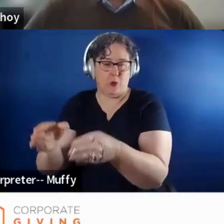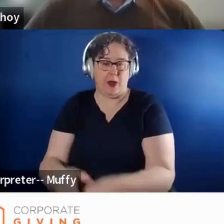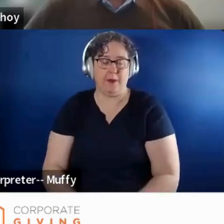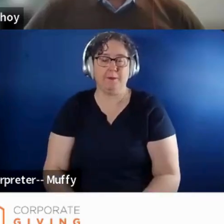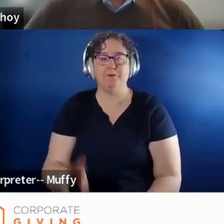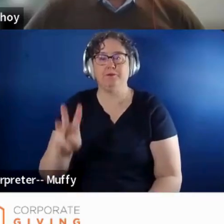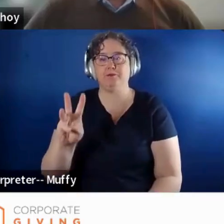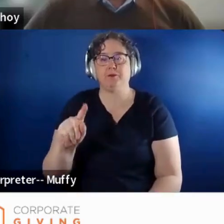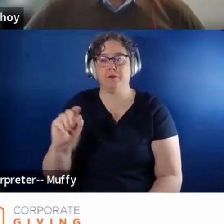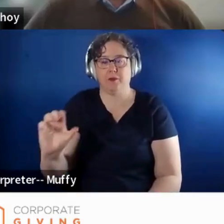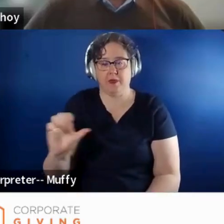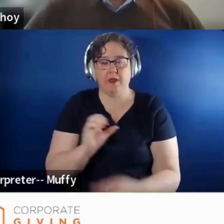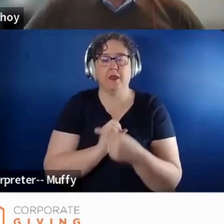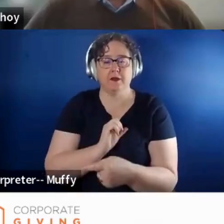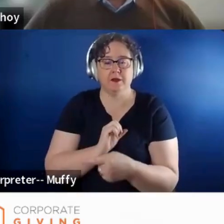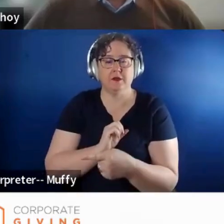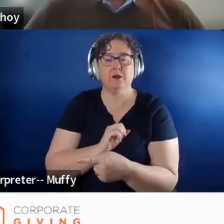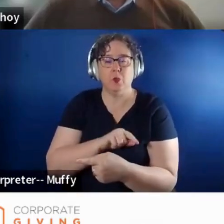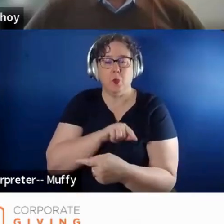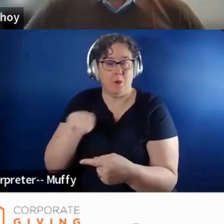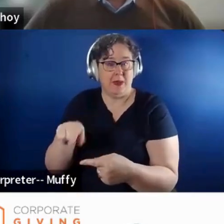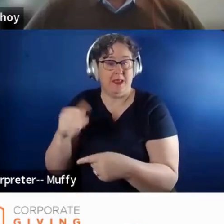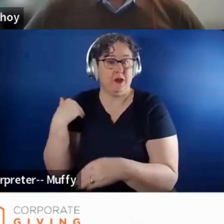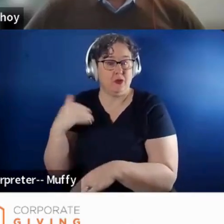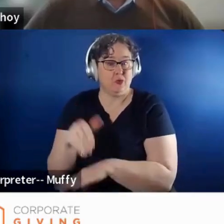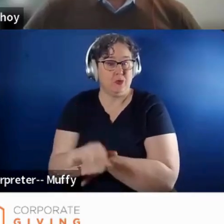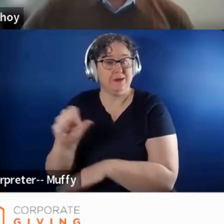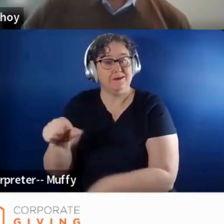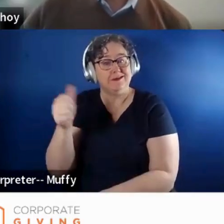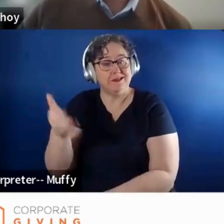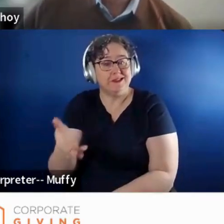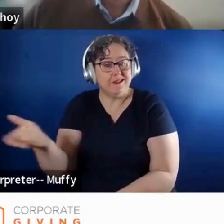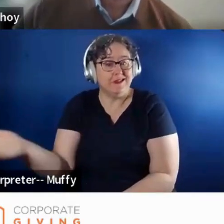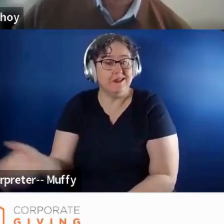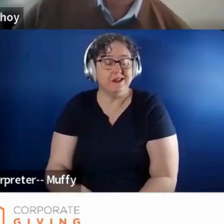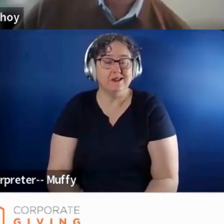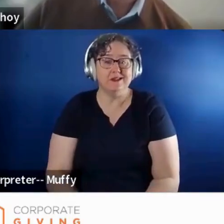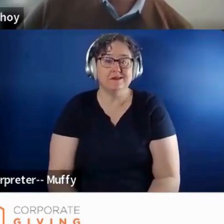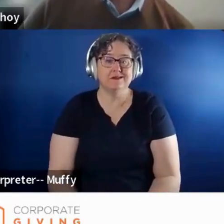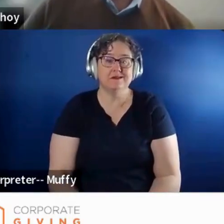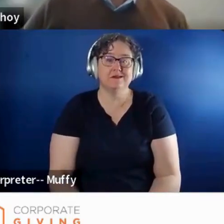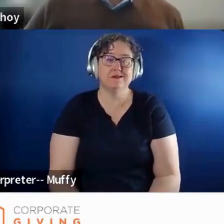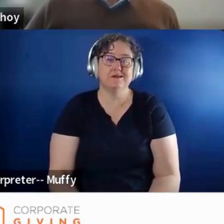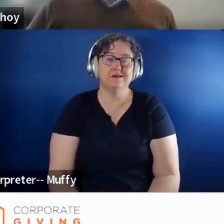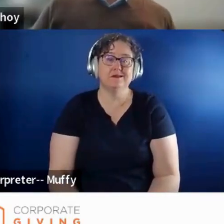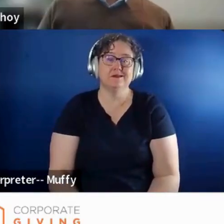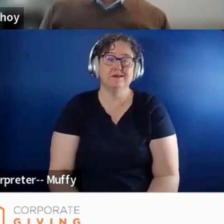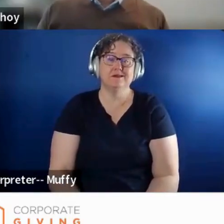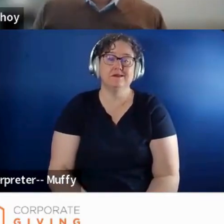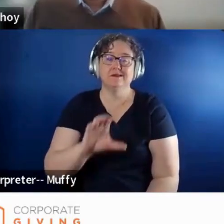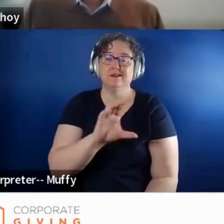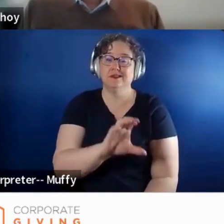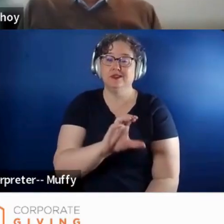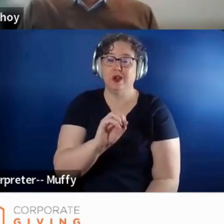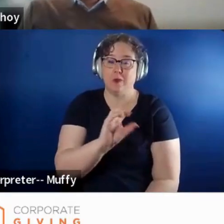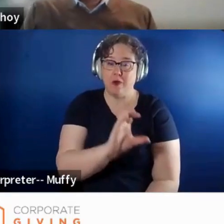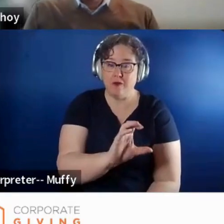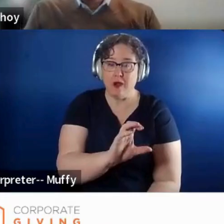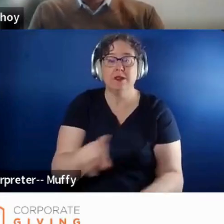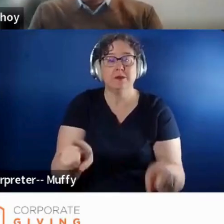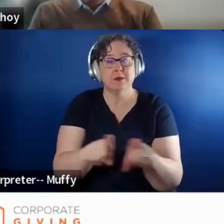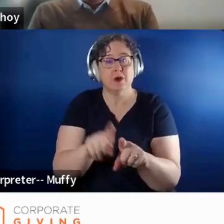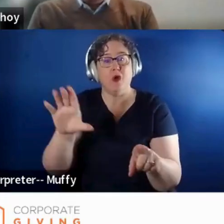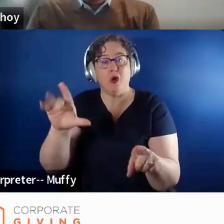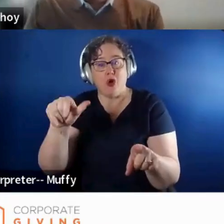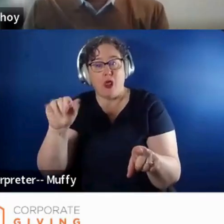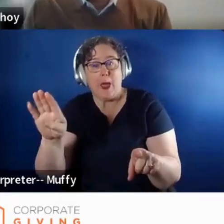of fact, we're going to be there this evening. So that's the other thing is, in addition to the Chamber of Commerce, there are these clubs